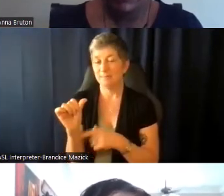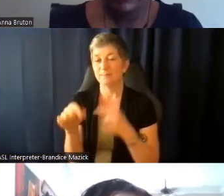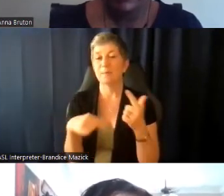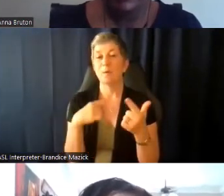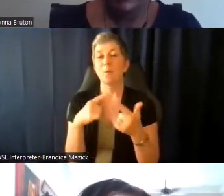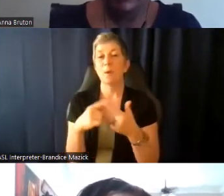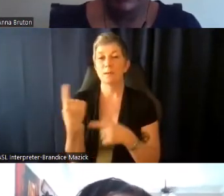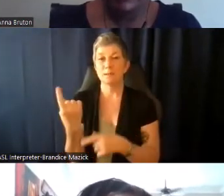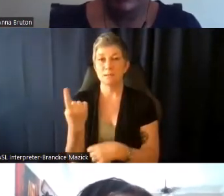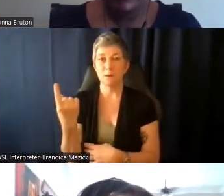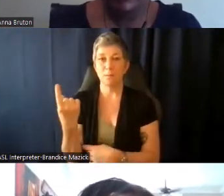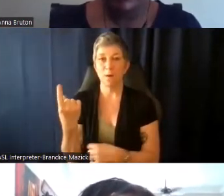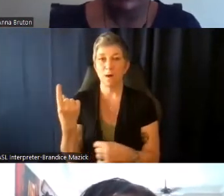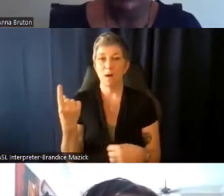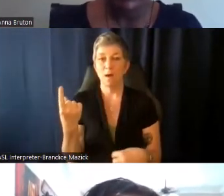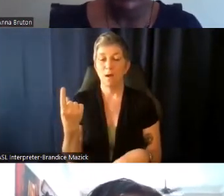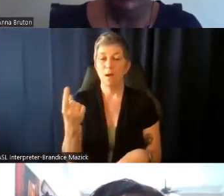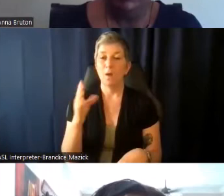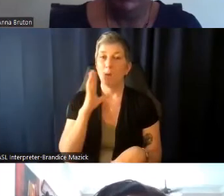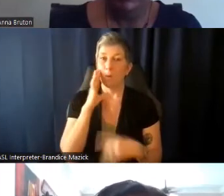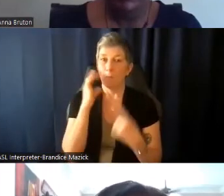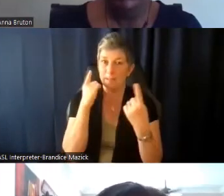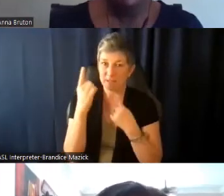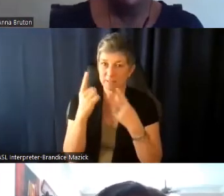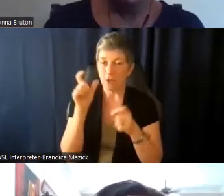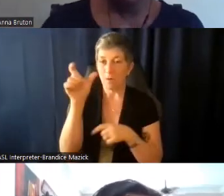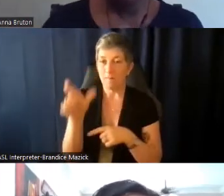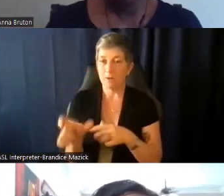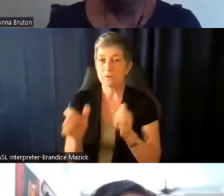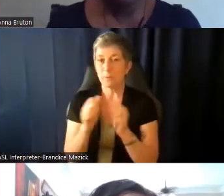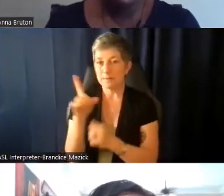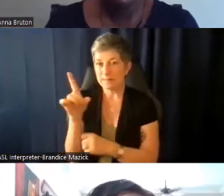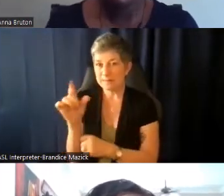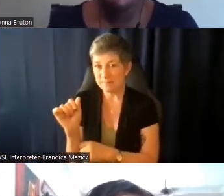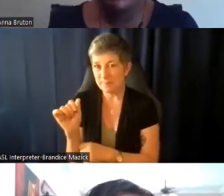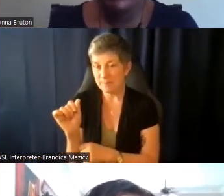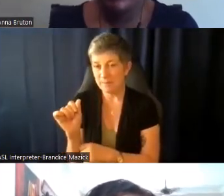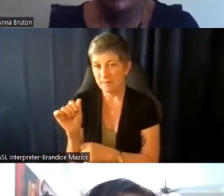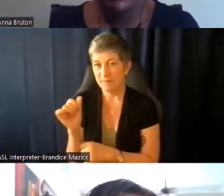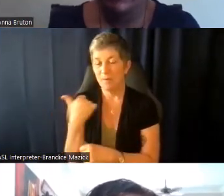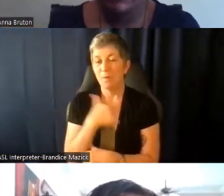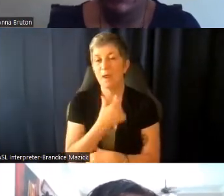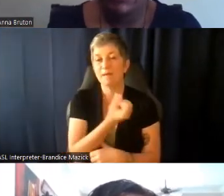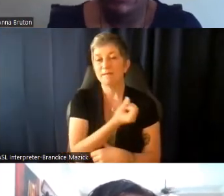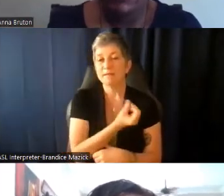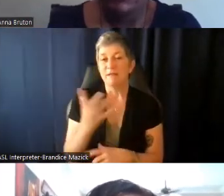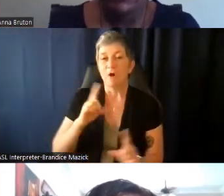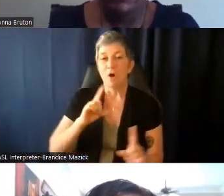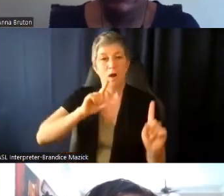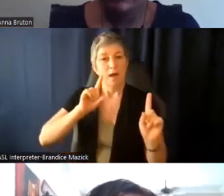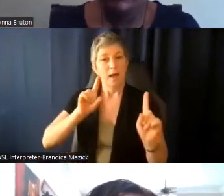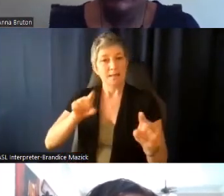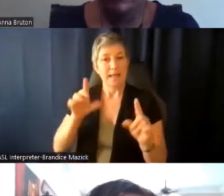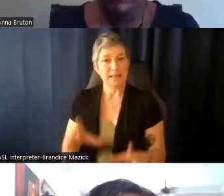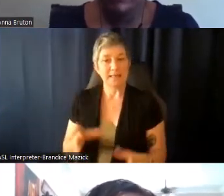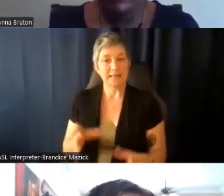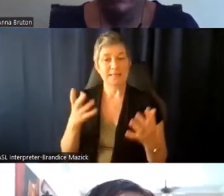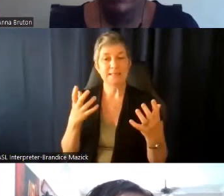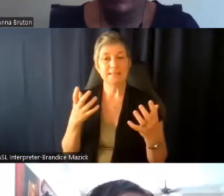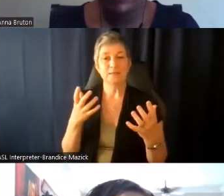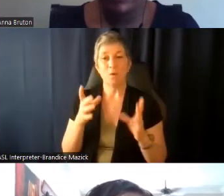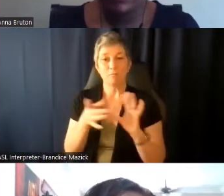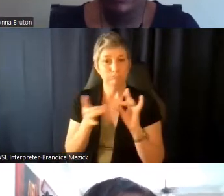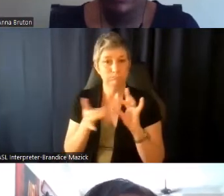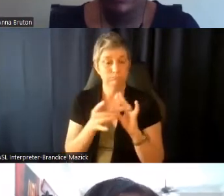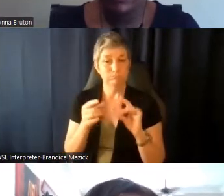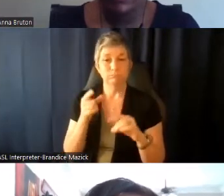someone will be considered a person with disabilities. And we have several attendees who have mentioned that they had